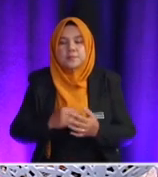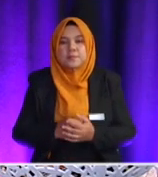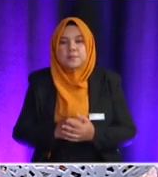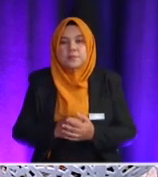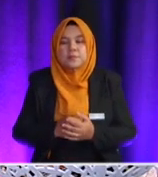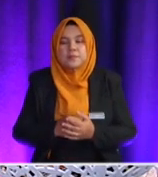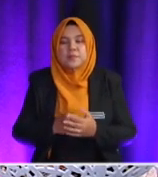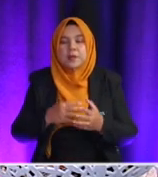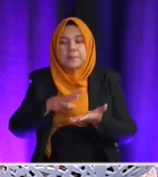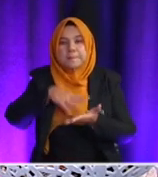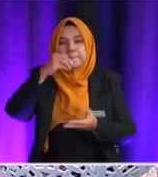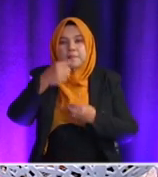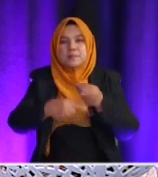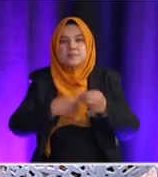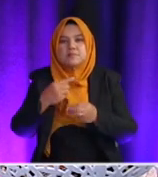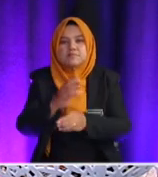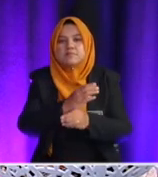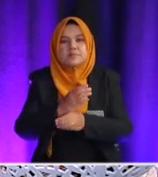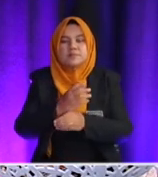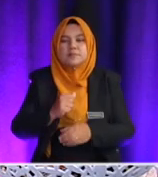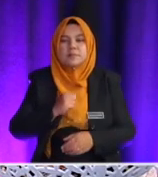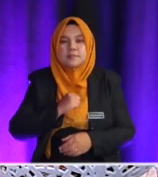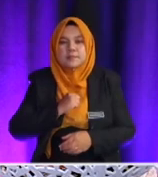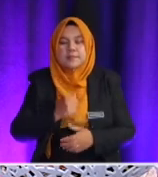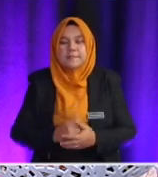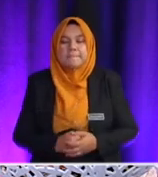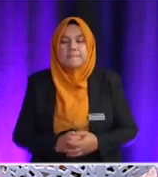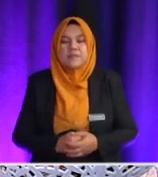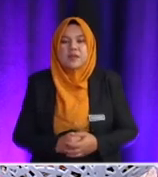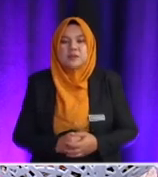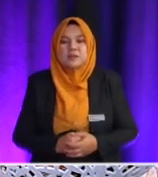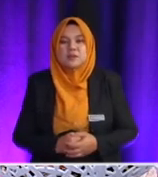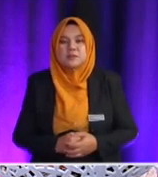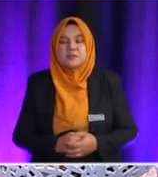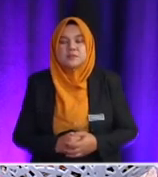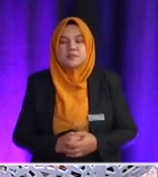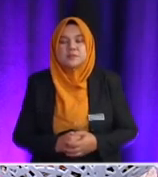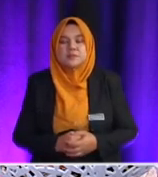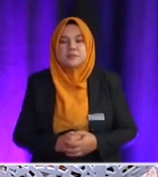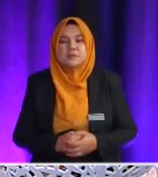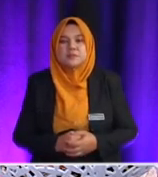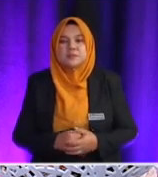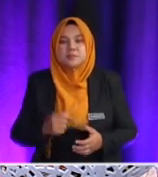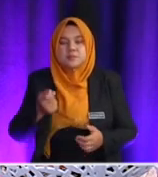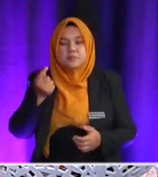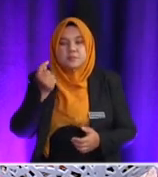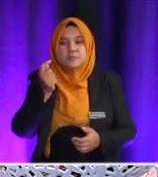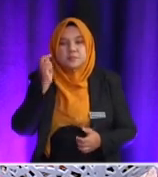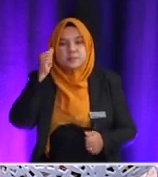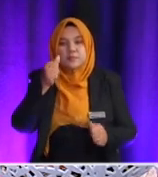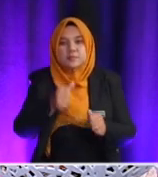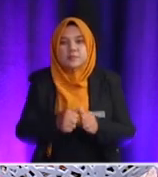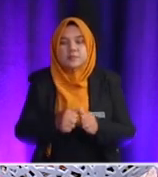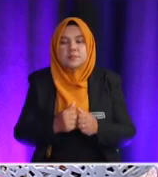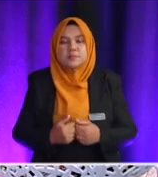learning about take care speaking skills, right, teacher? Yes. And just a gentle reminder to all of you who are